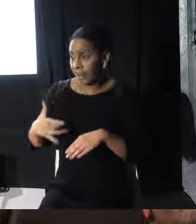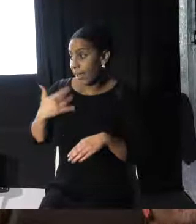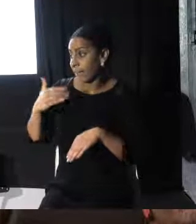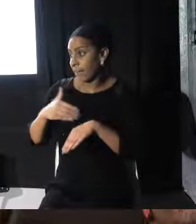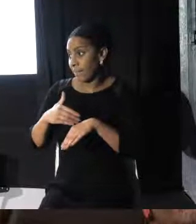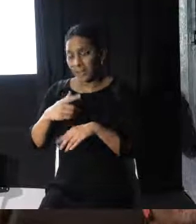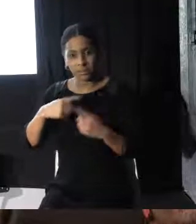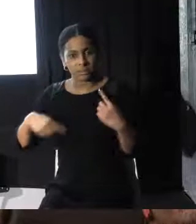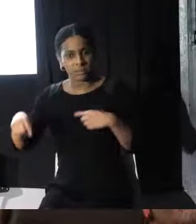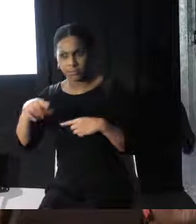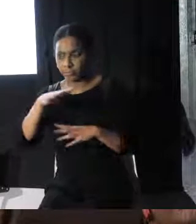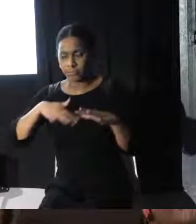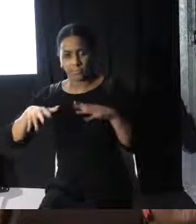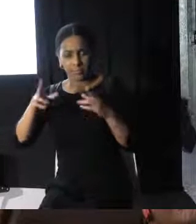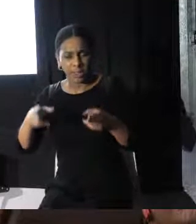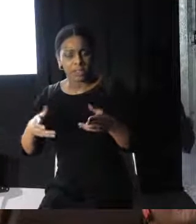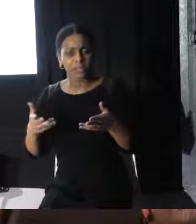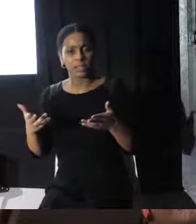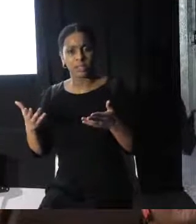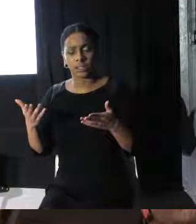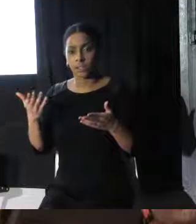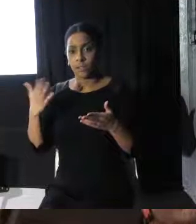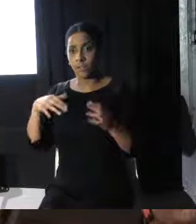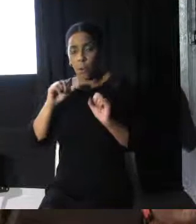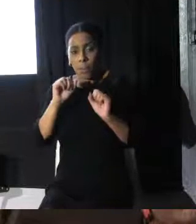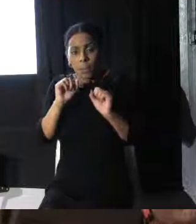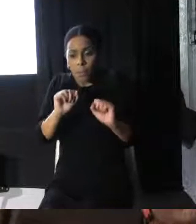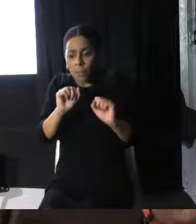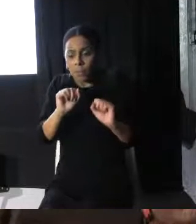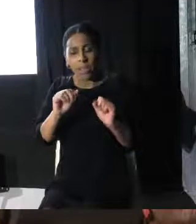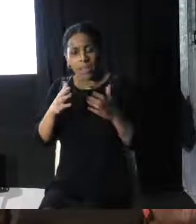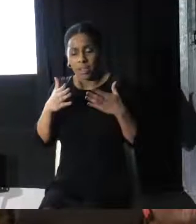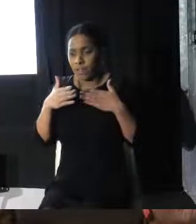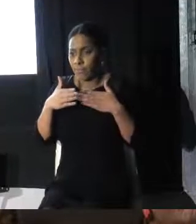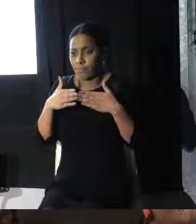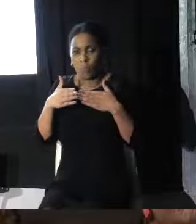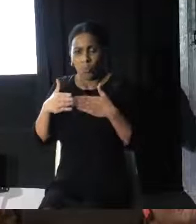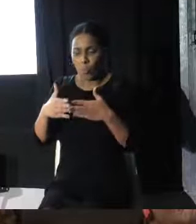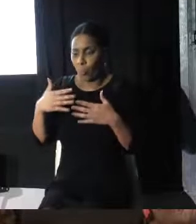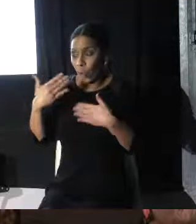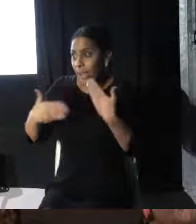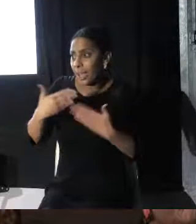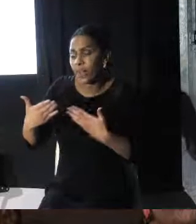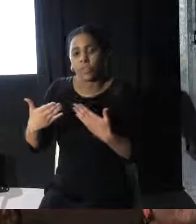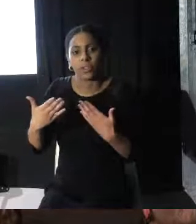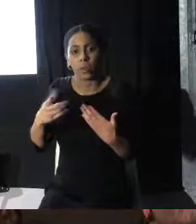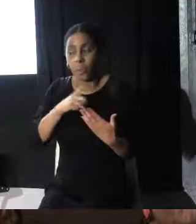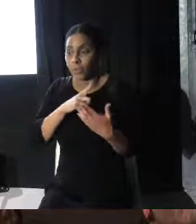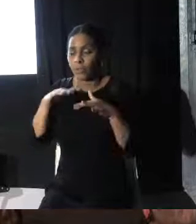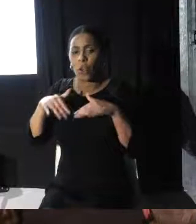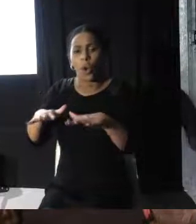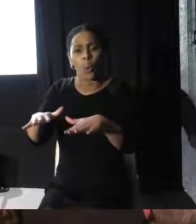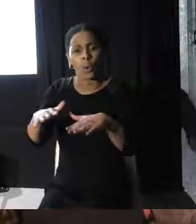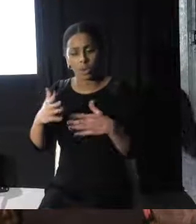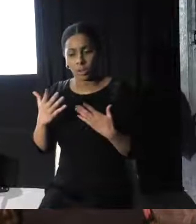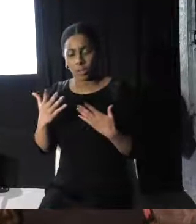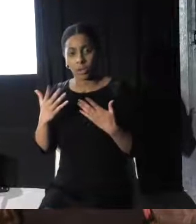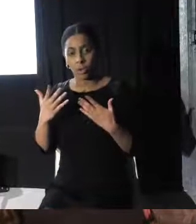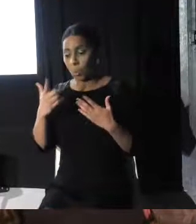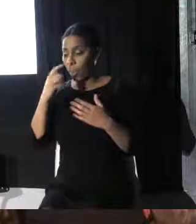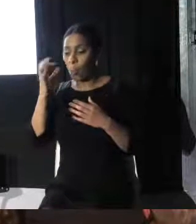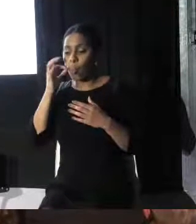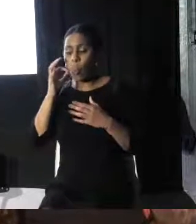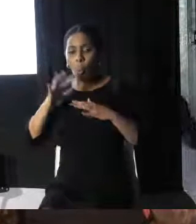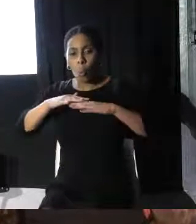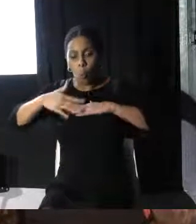nation in the wake of the purposeful flow. Wake, the track left on the water's